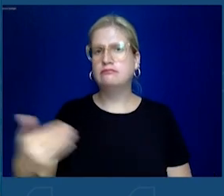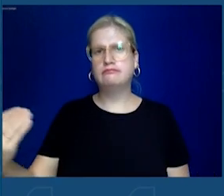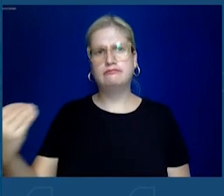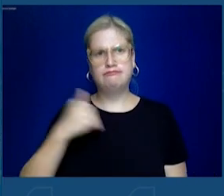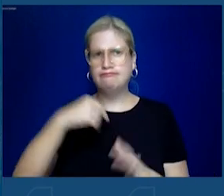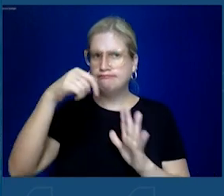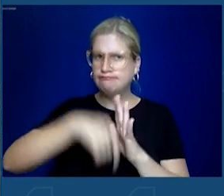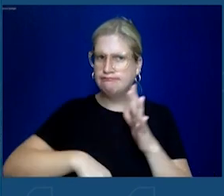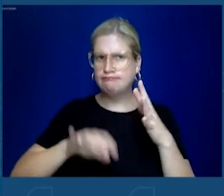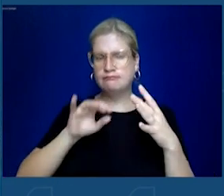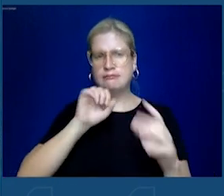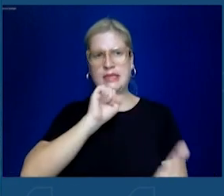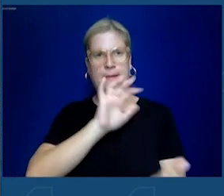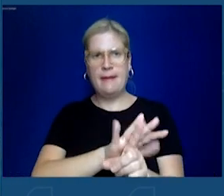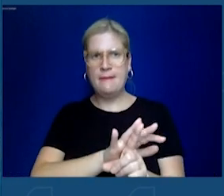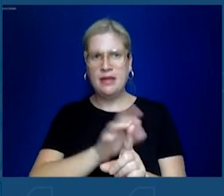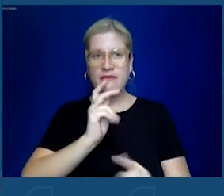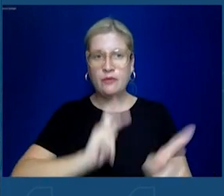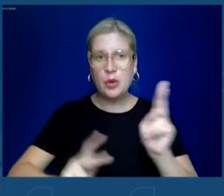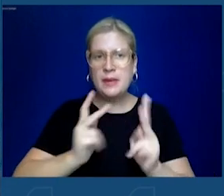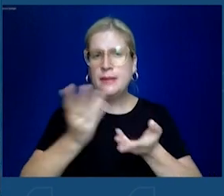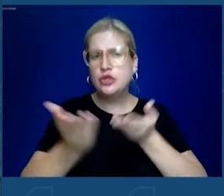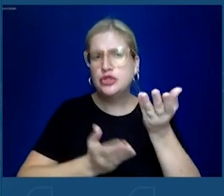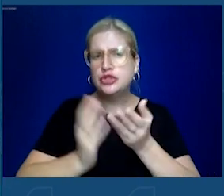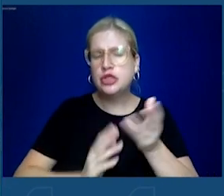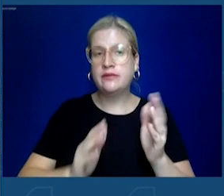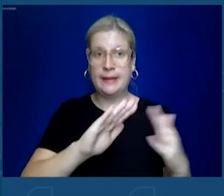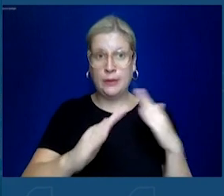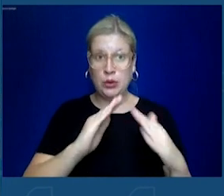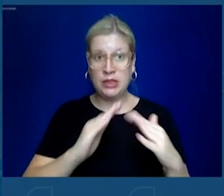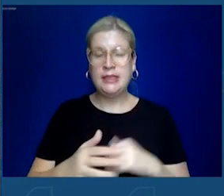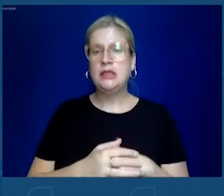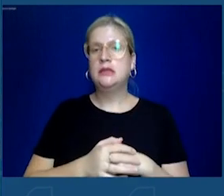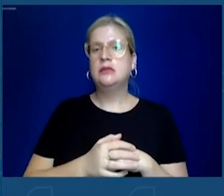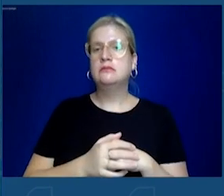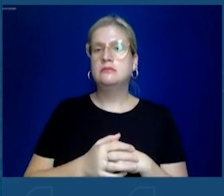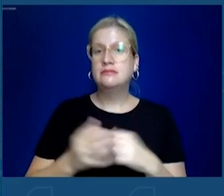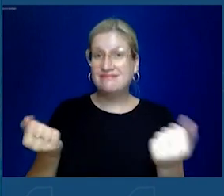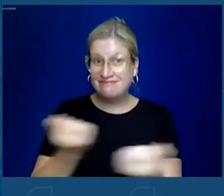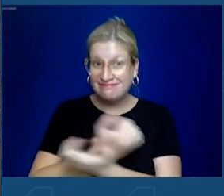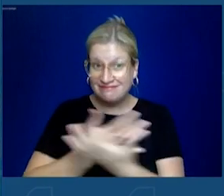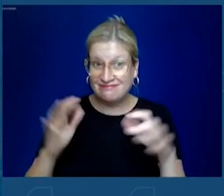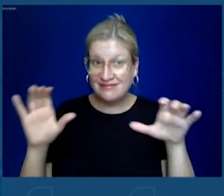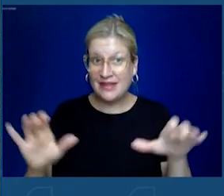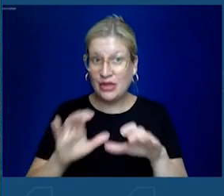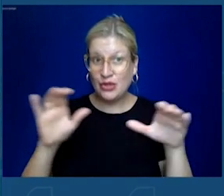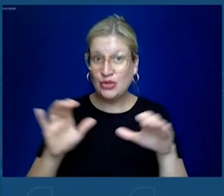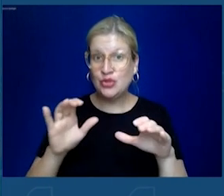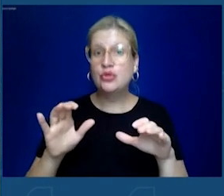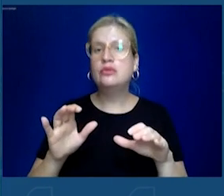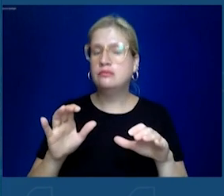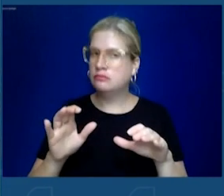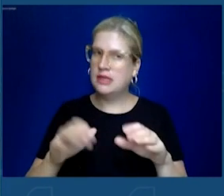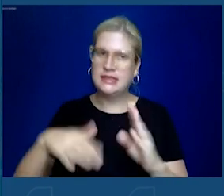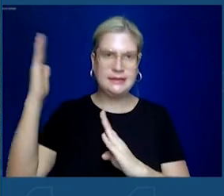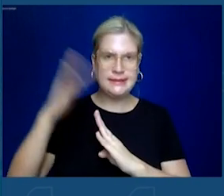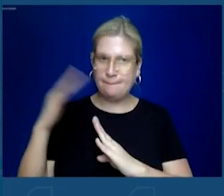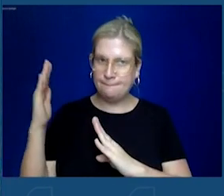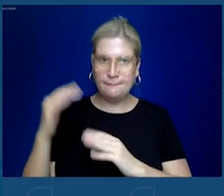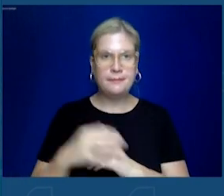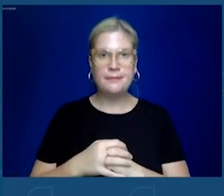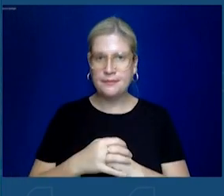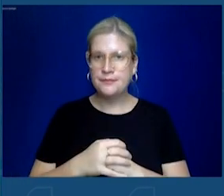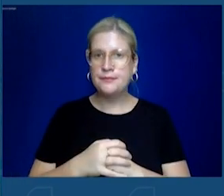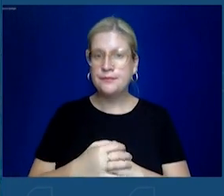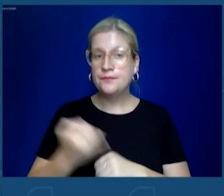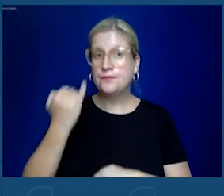to the people of our community, and everything that they do is first rate. And if you look at the pictures and when